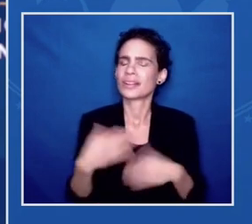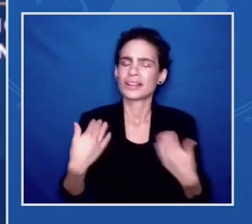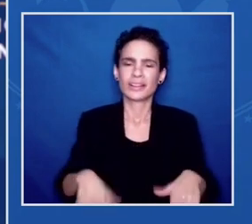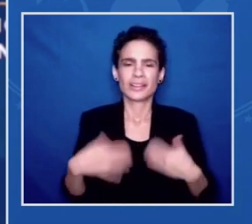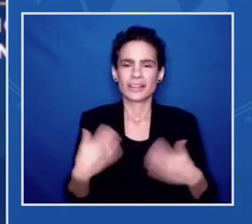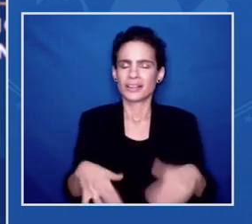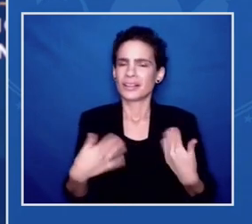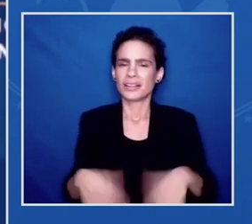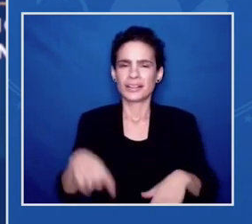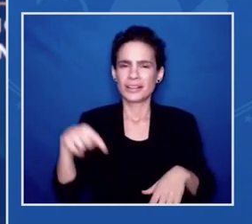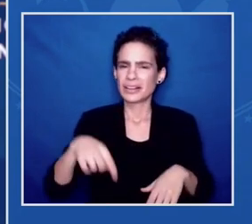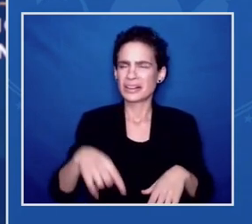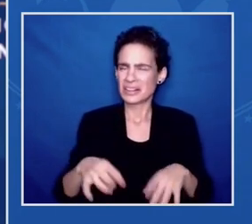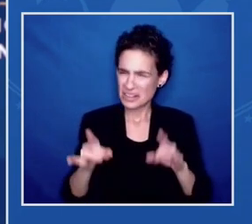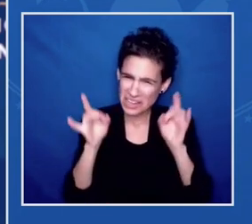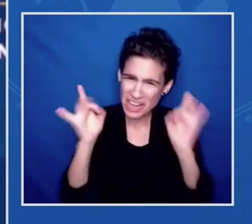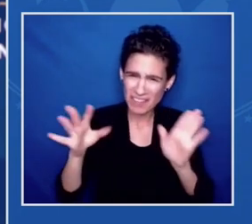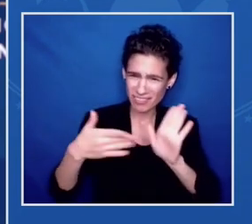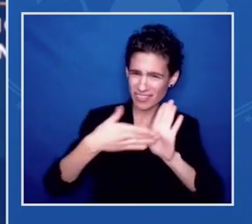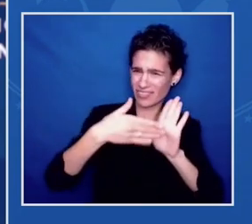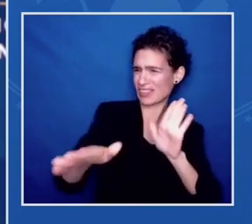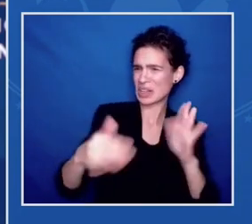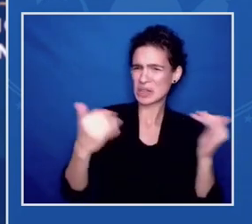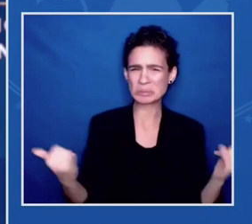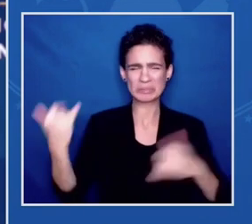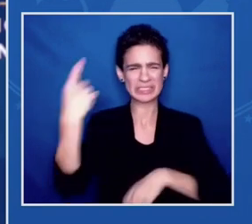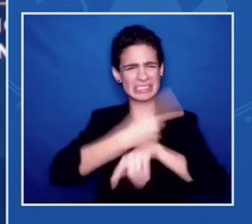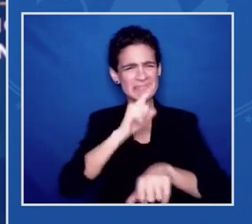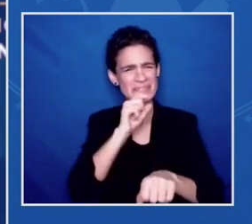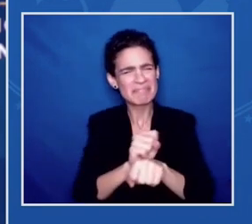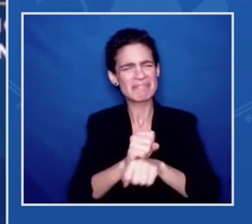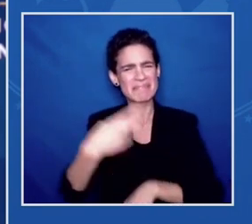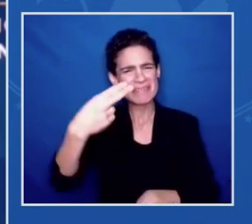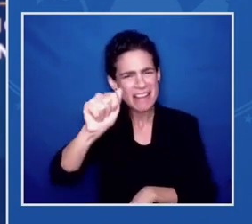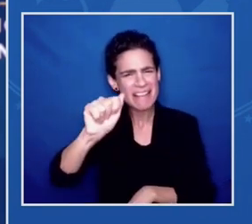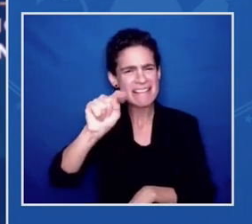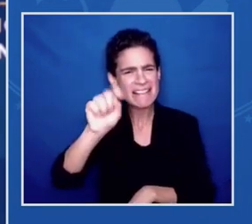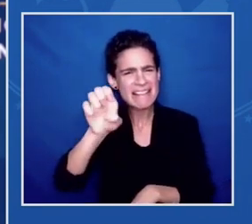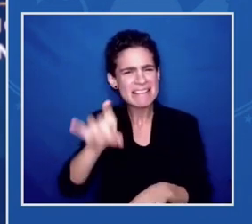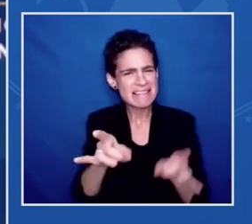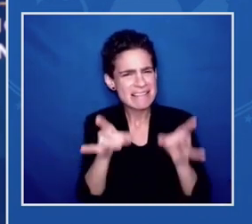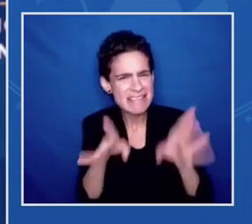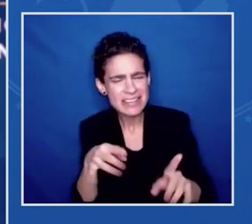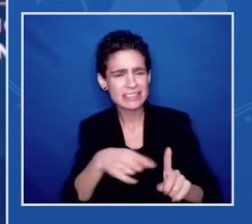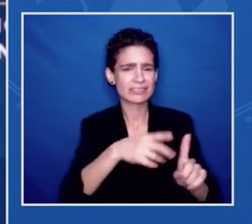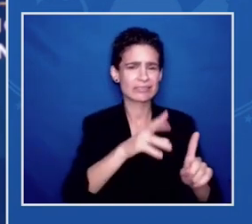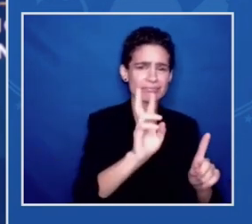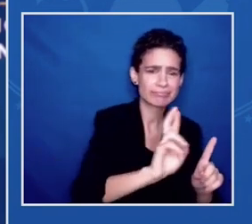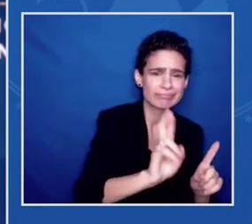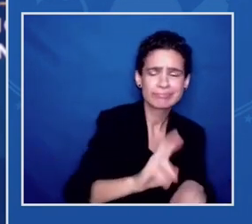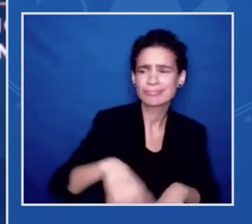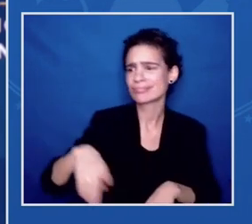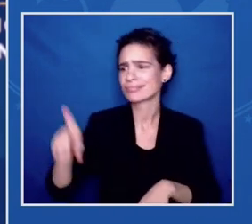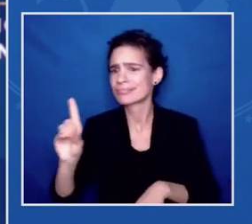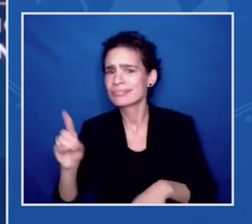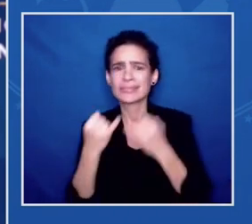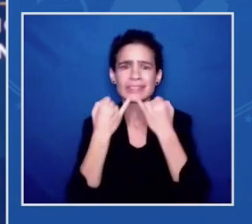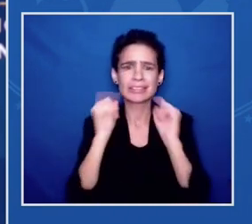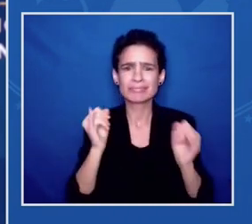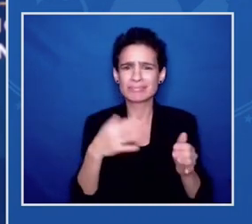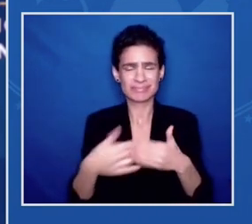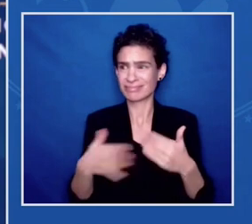And this God-awful display today is bringing home to every Republican and Democrat and independent